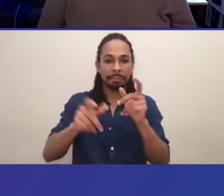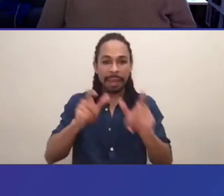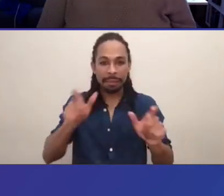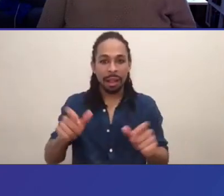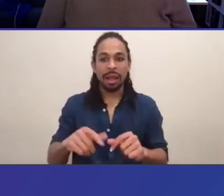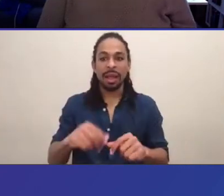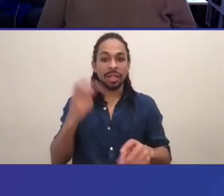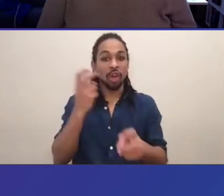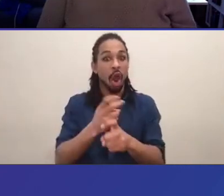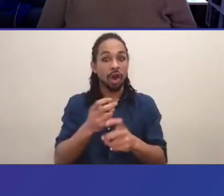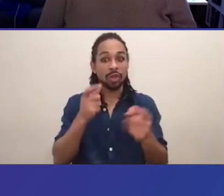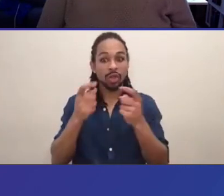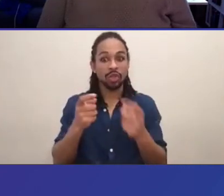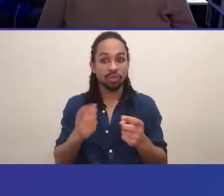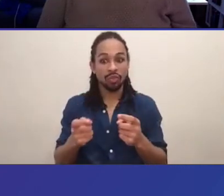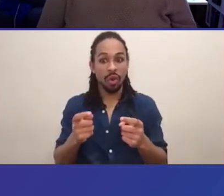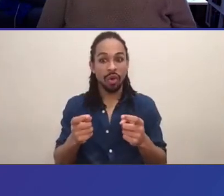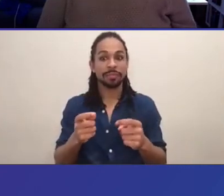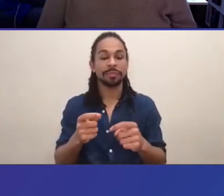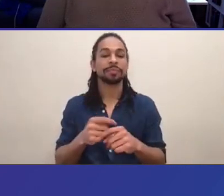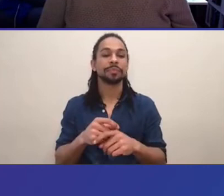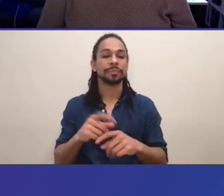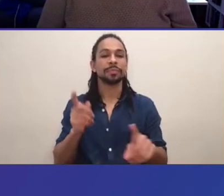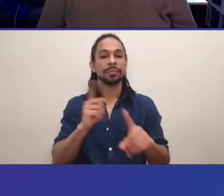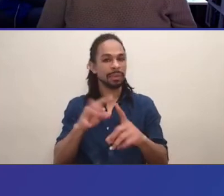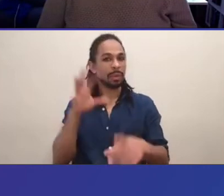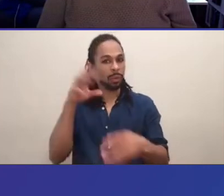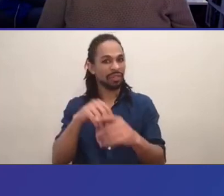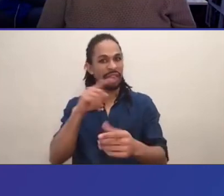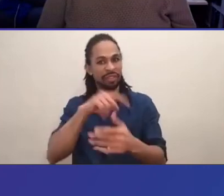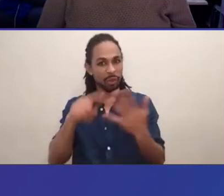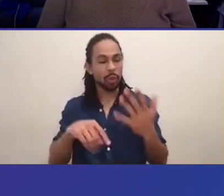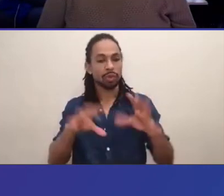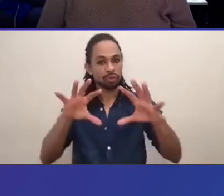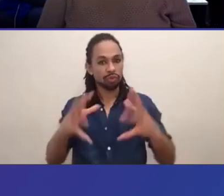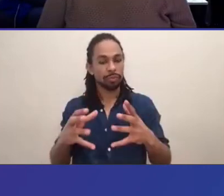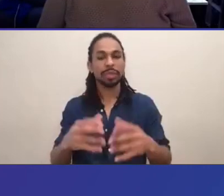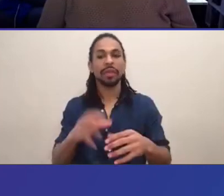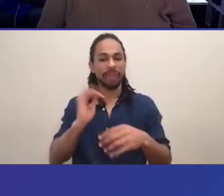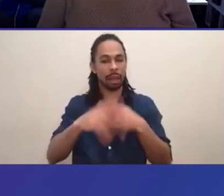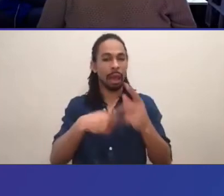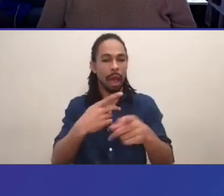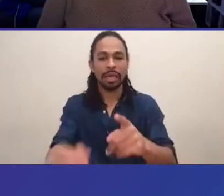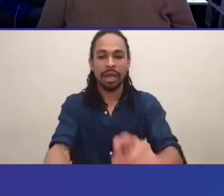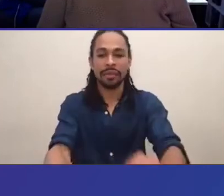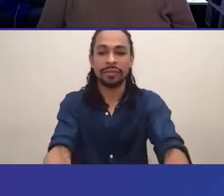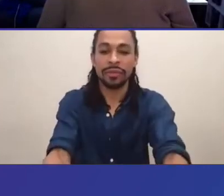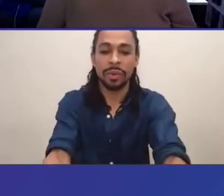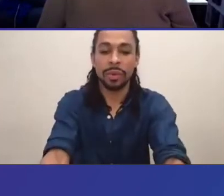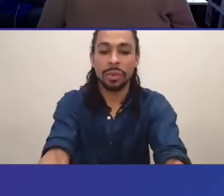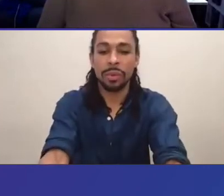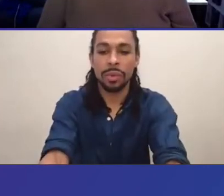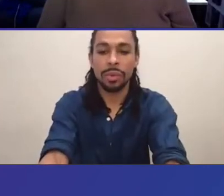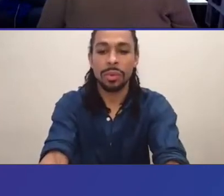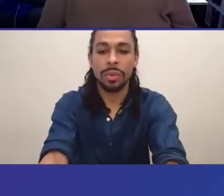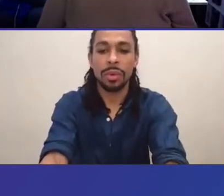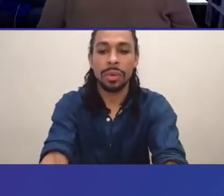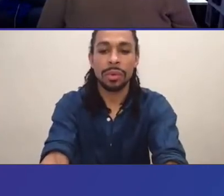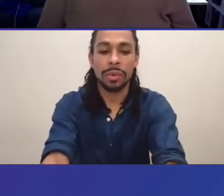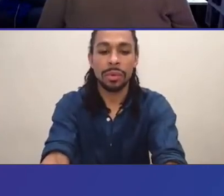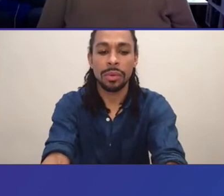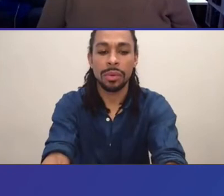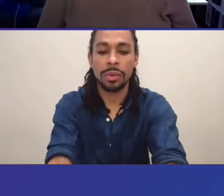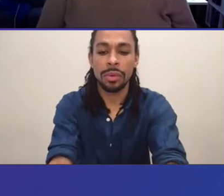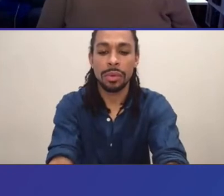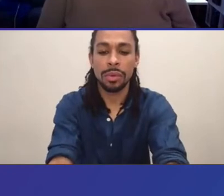control, and thinking also about, like, within those groups, that kind of I believe you used the word affinity. And I'm